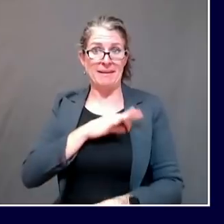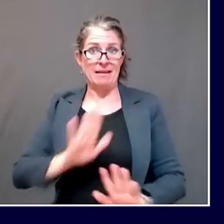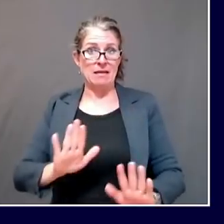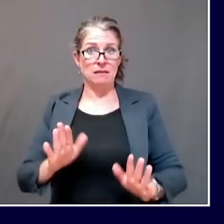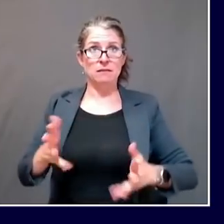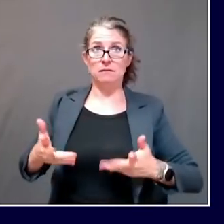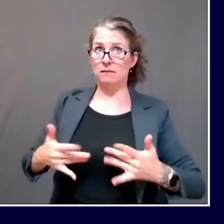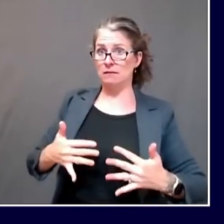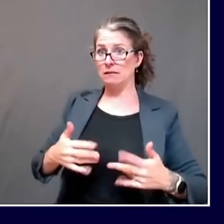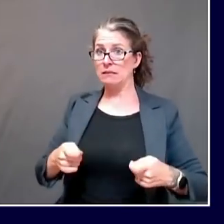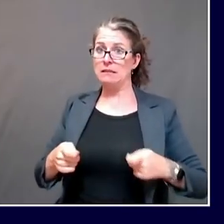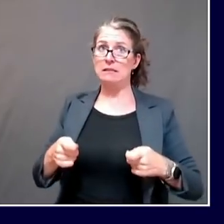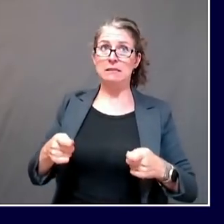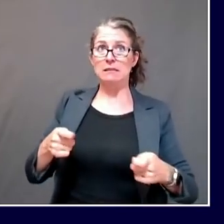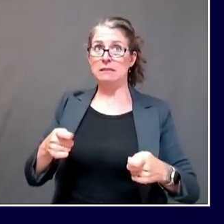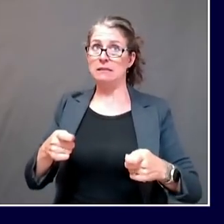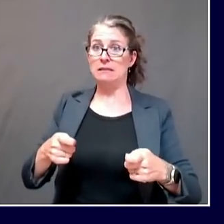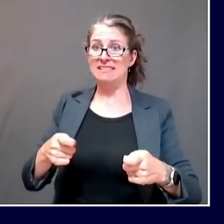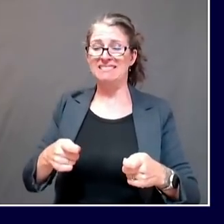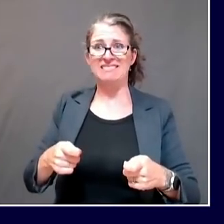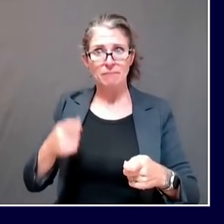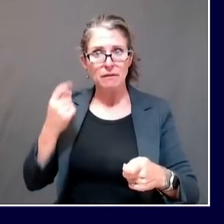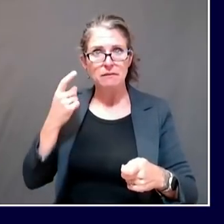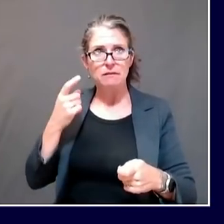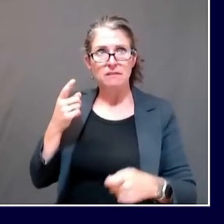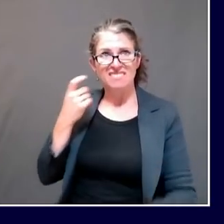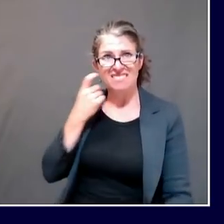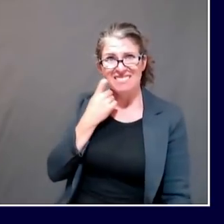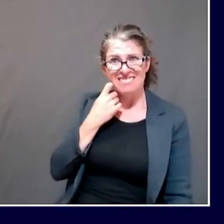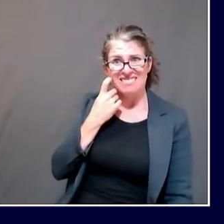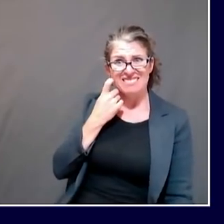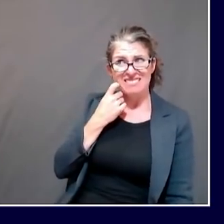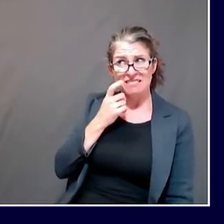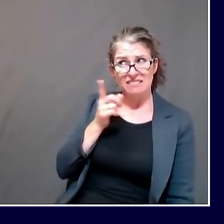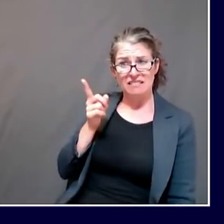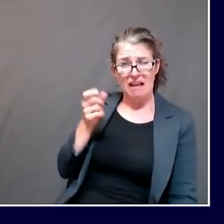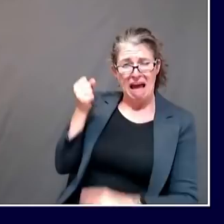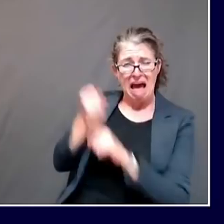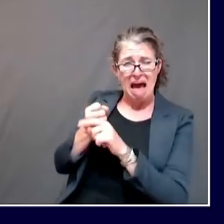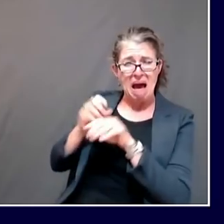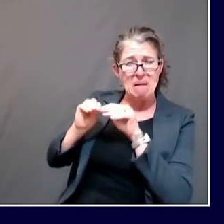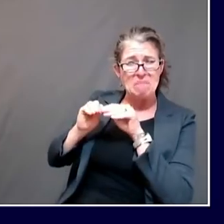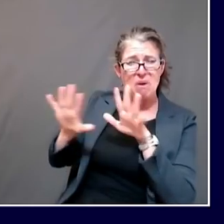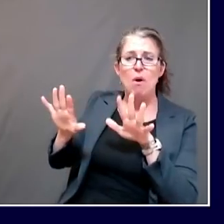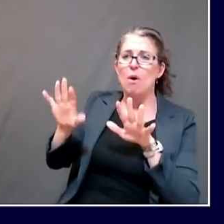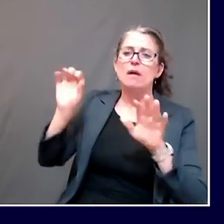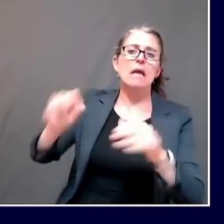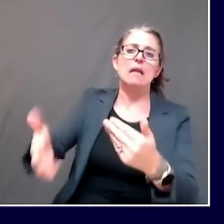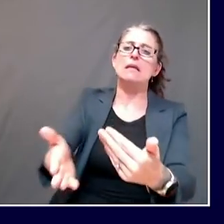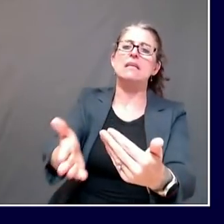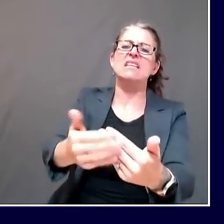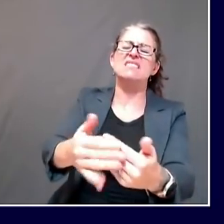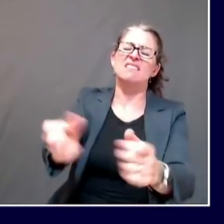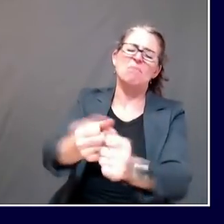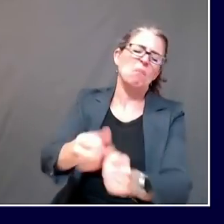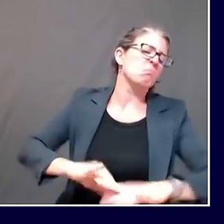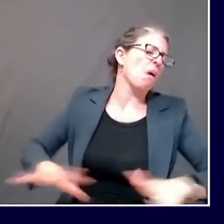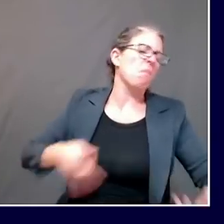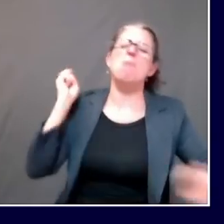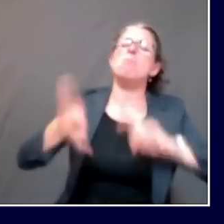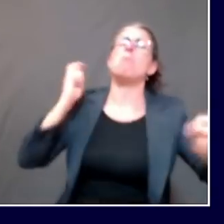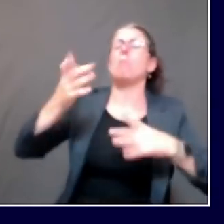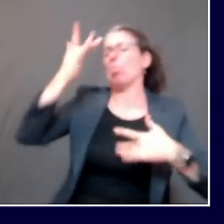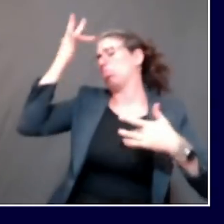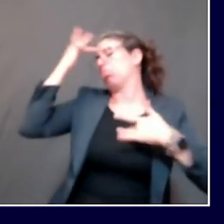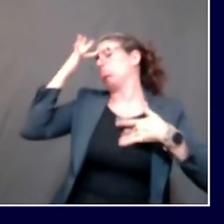minute, at the drop of a hat. As Dr. Shah said earlier this week, COVID-19 right now is not on the other side of